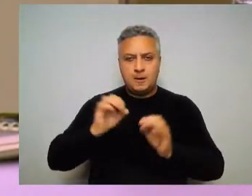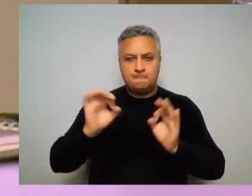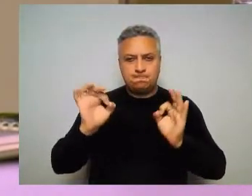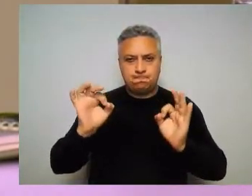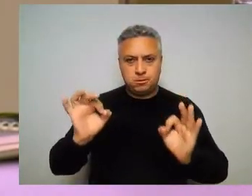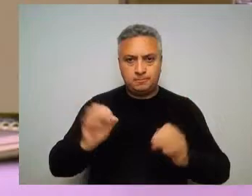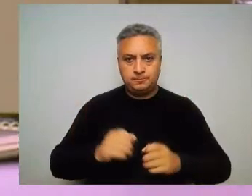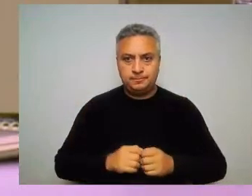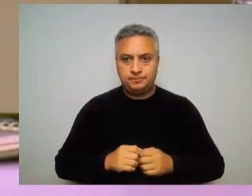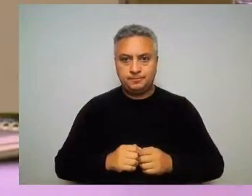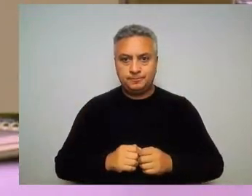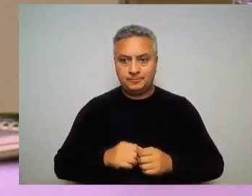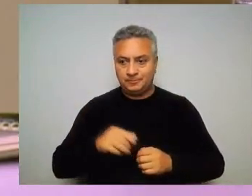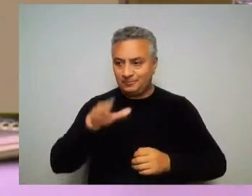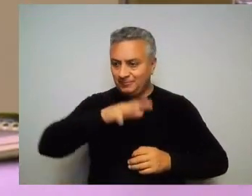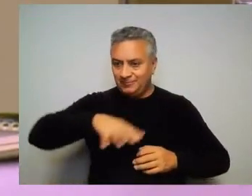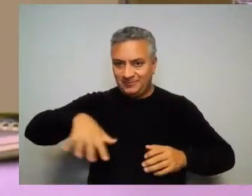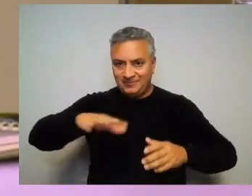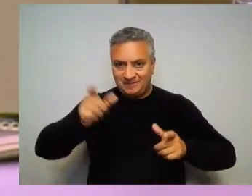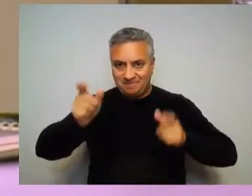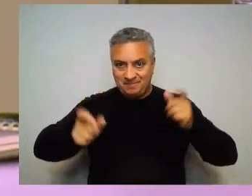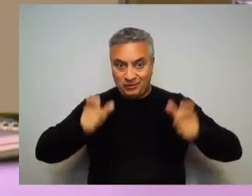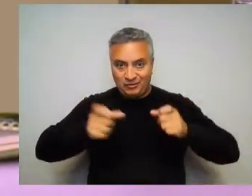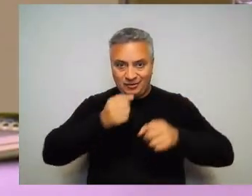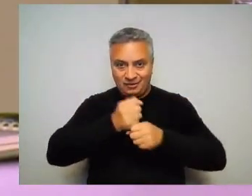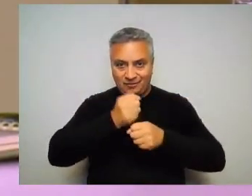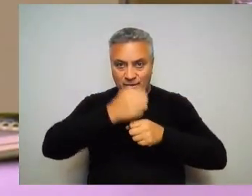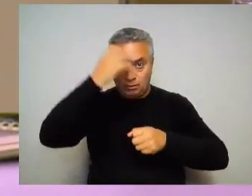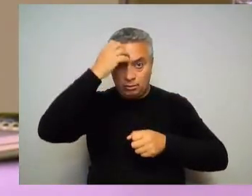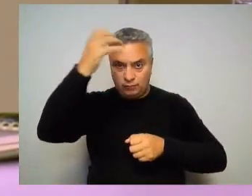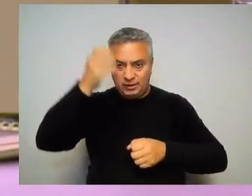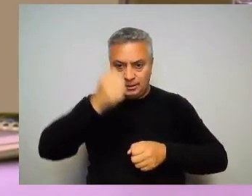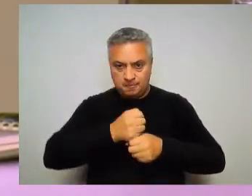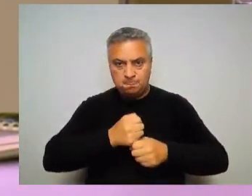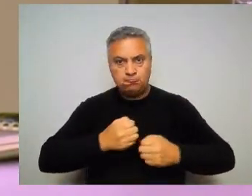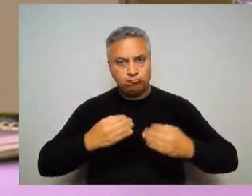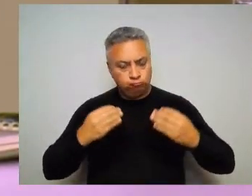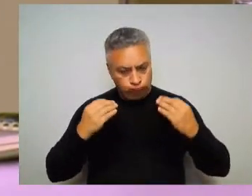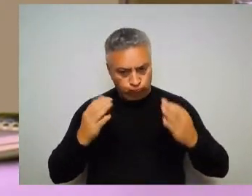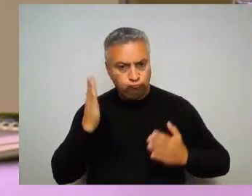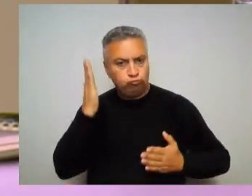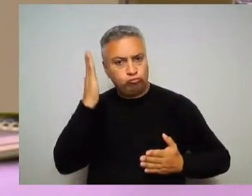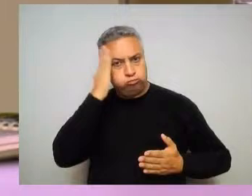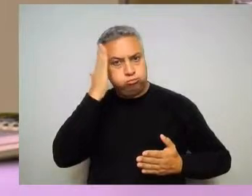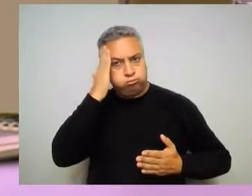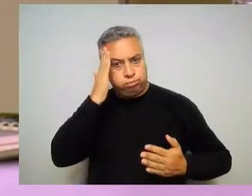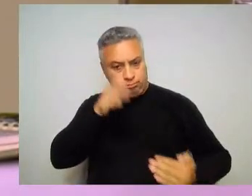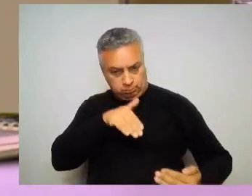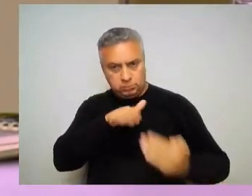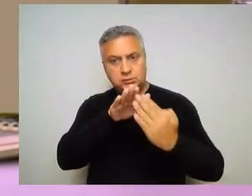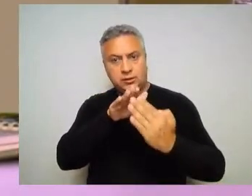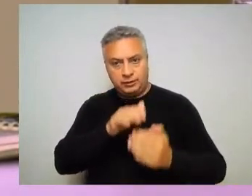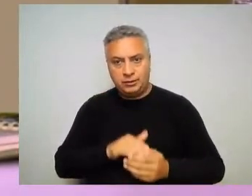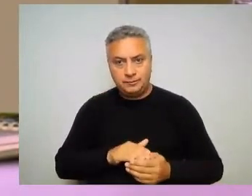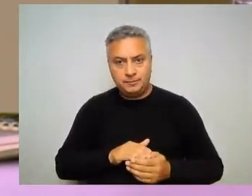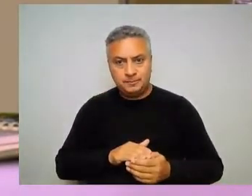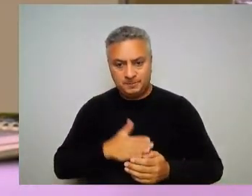much better prepared public management that can deal with these challenges,